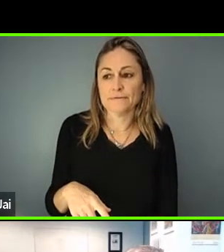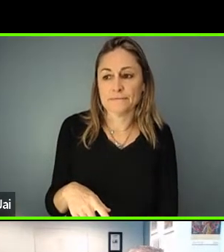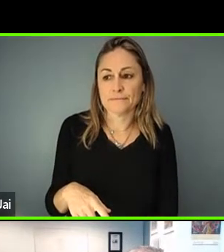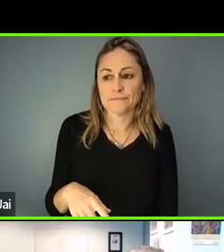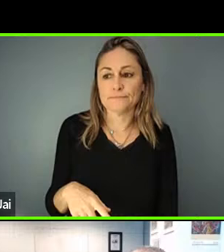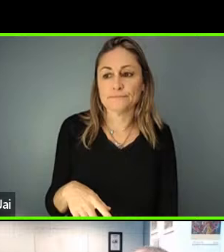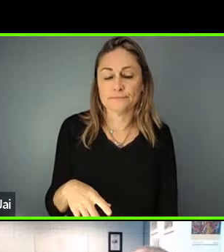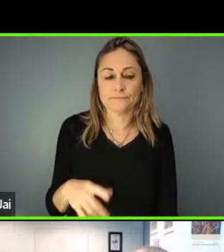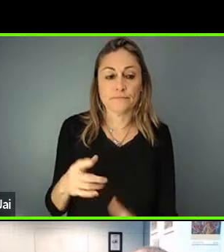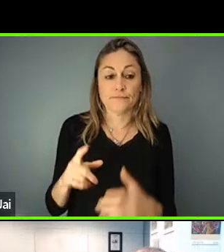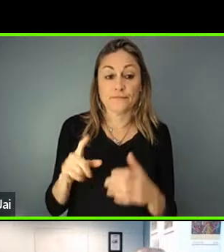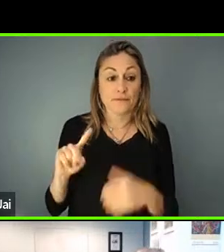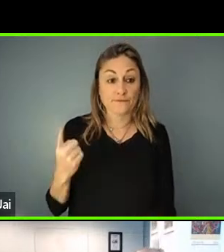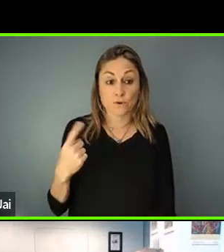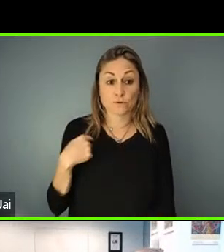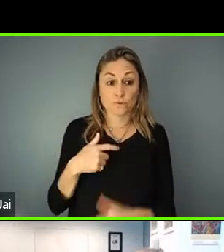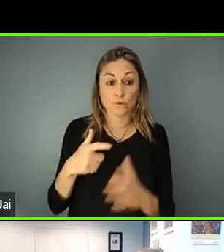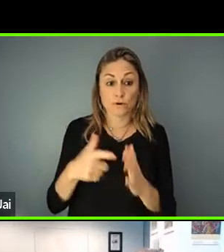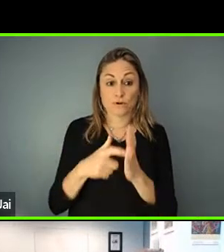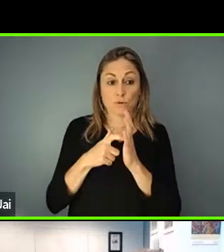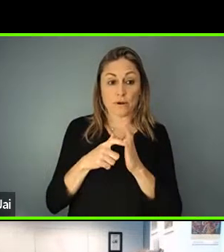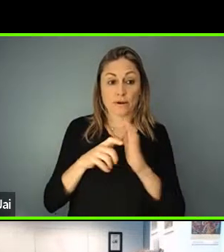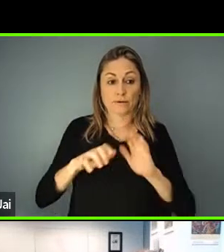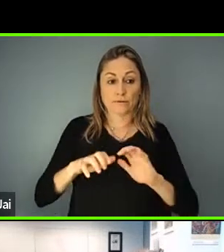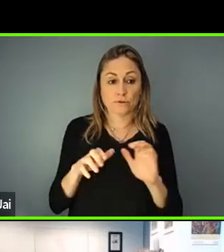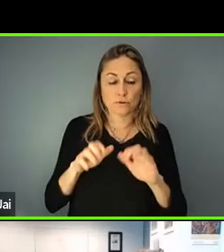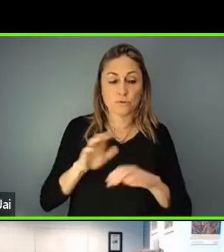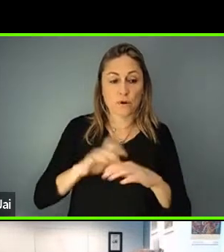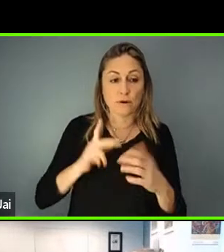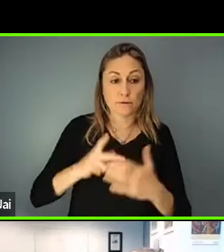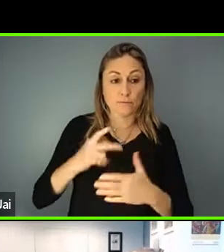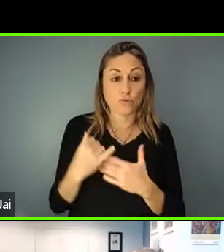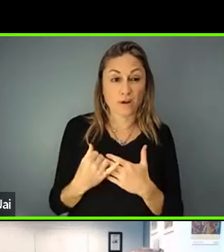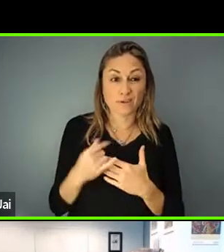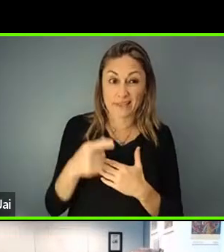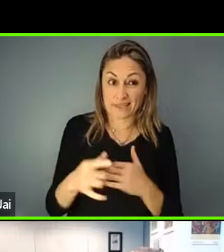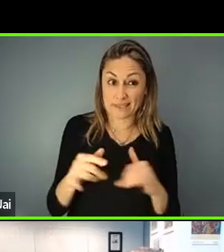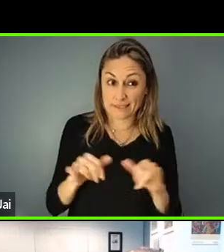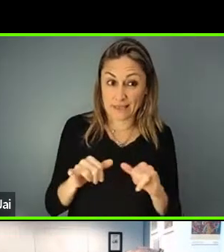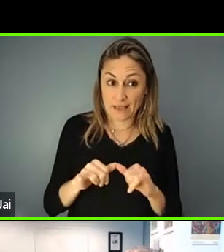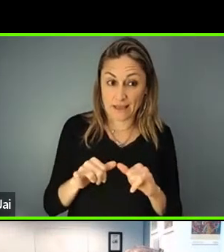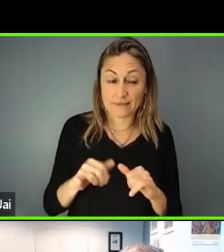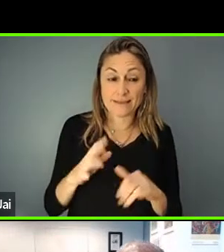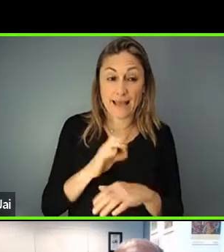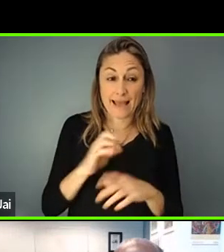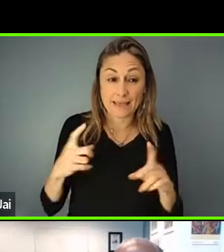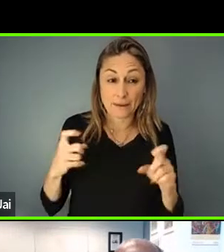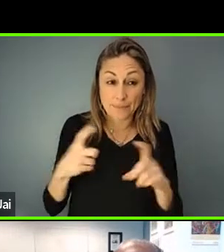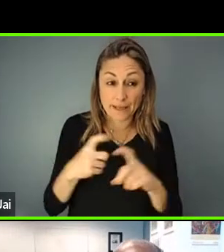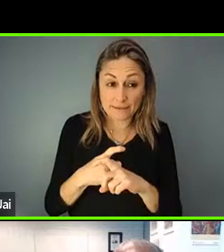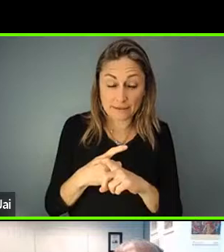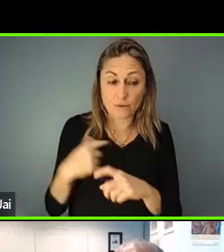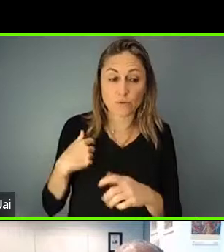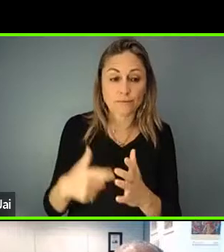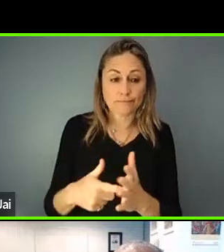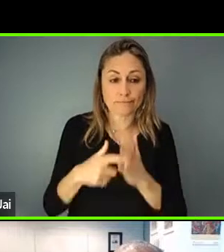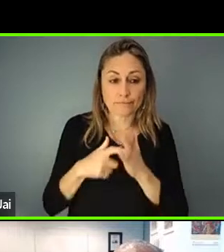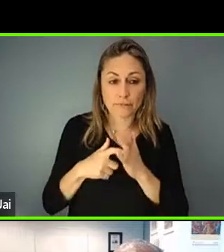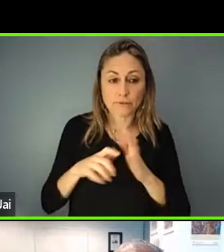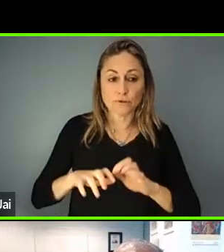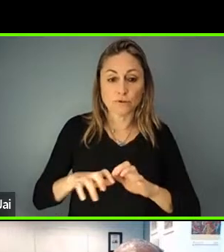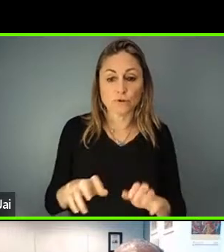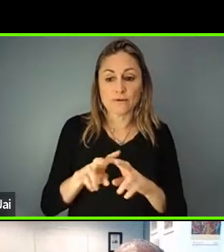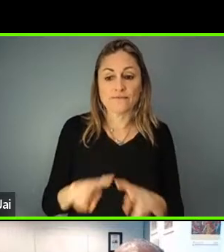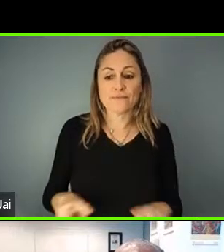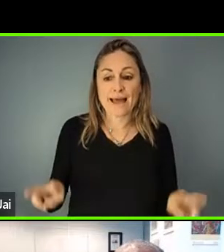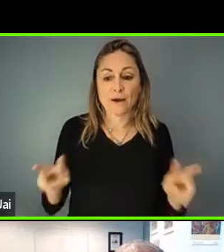are required to do on projects of this size and complexity is to do value engineering